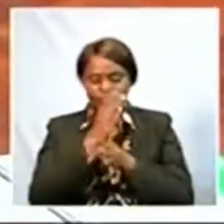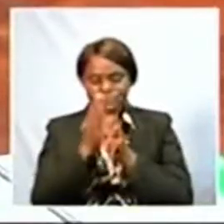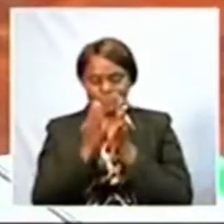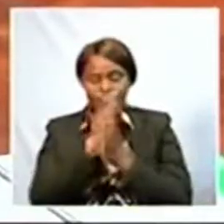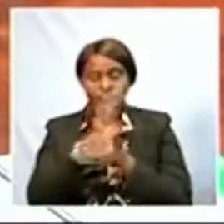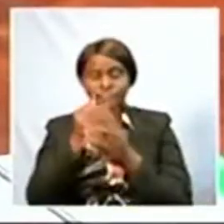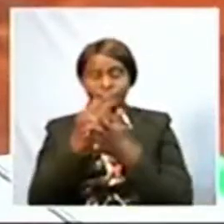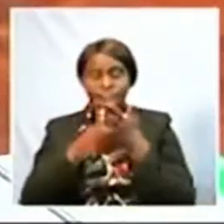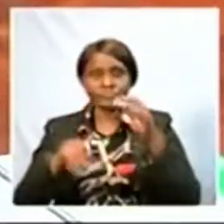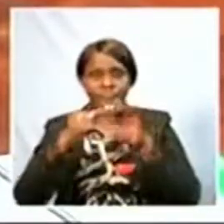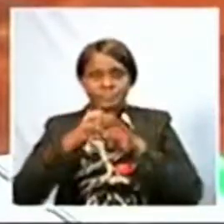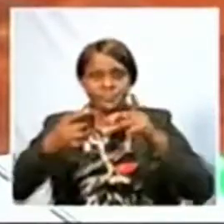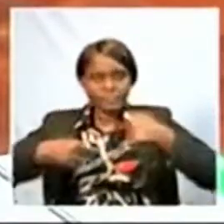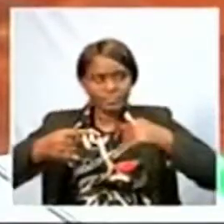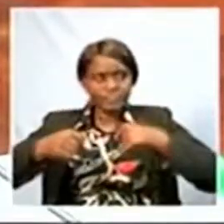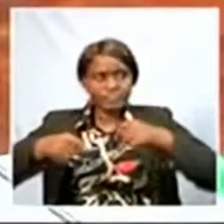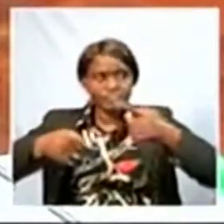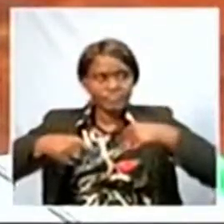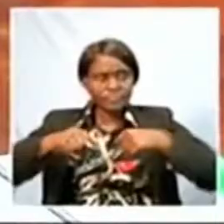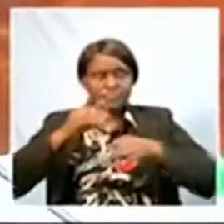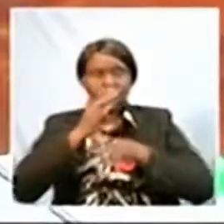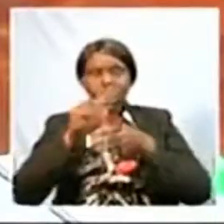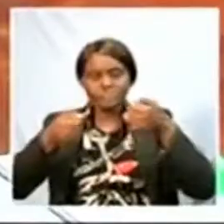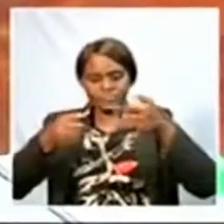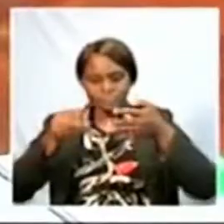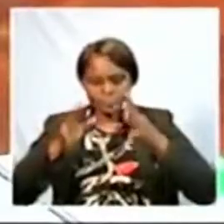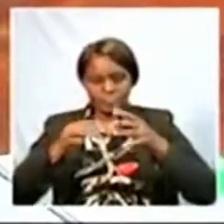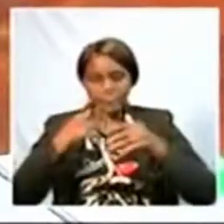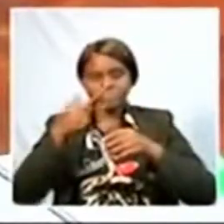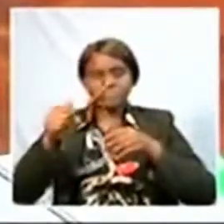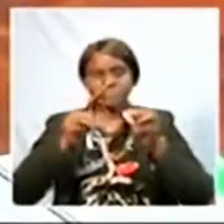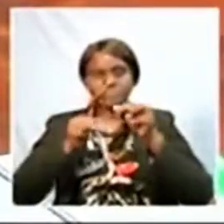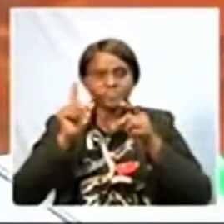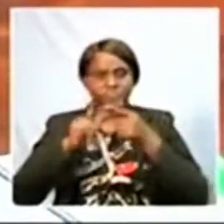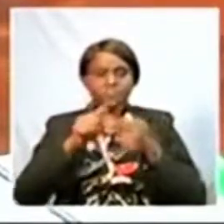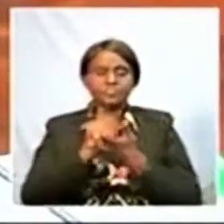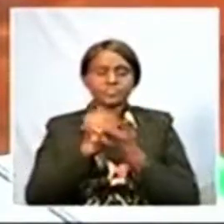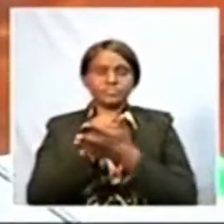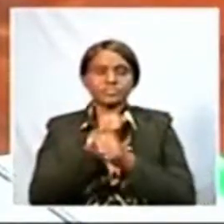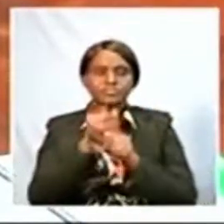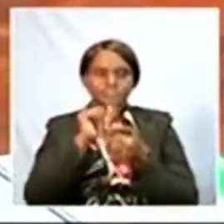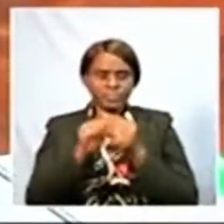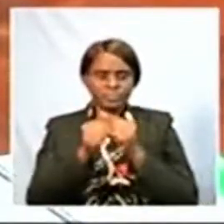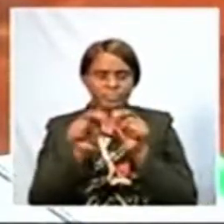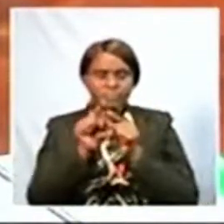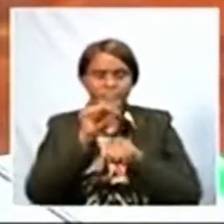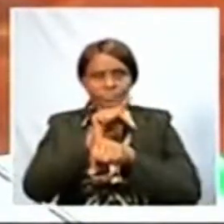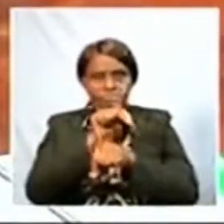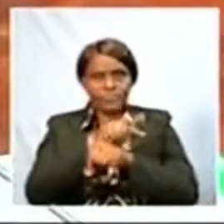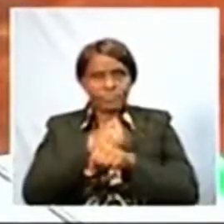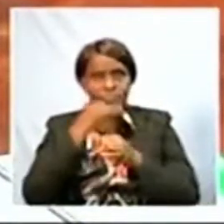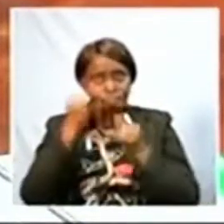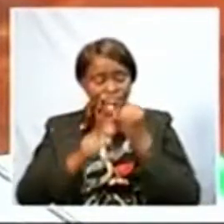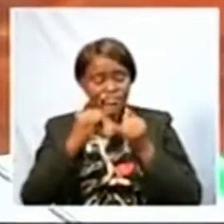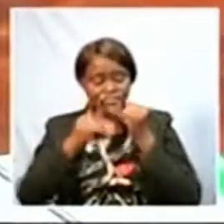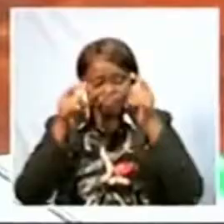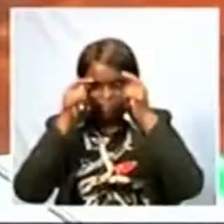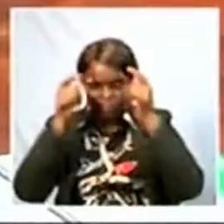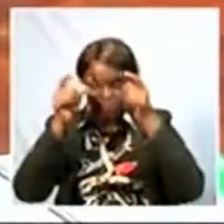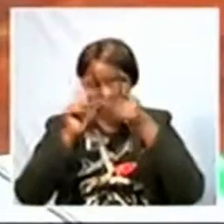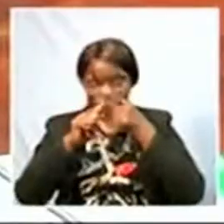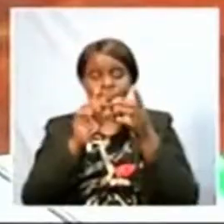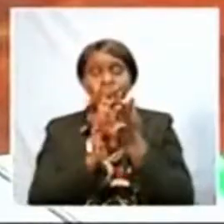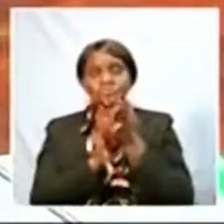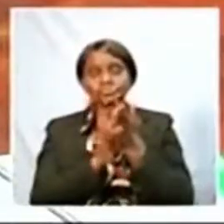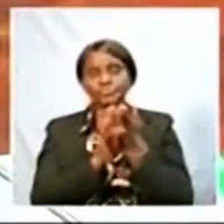we engaged local bricklayers who managed to rectify the defects, and the project has since been handed over to the